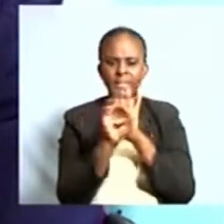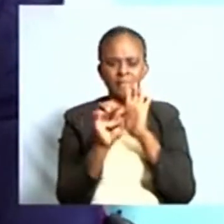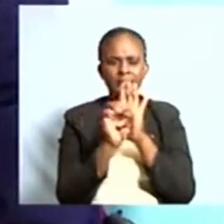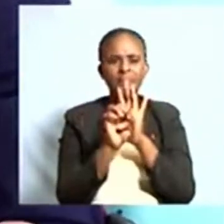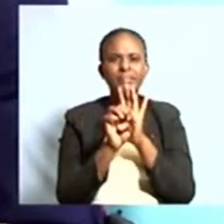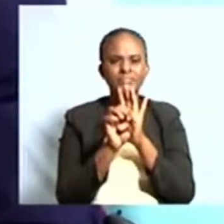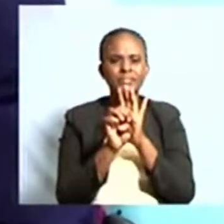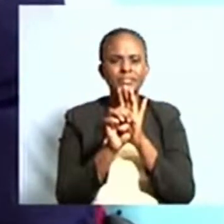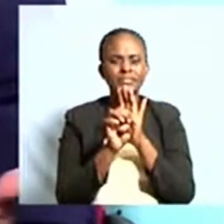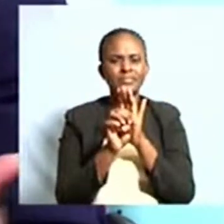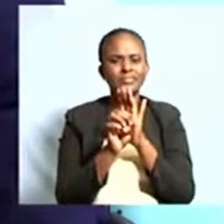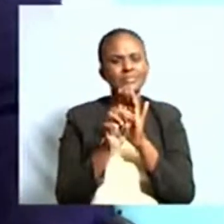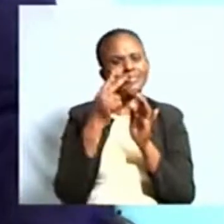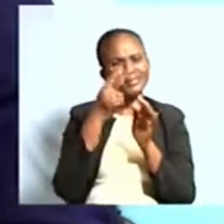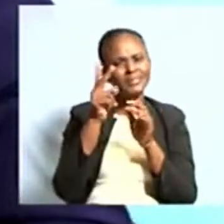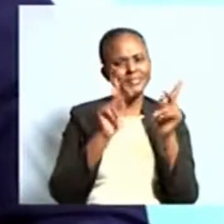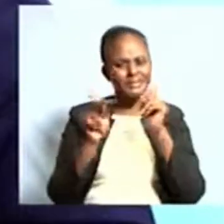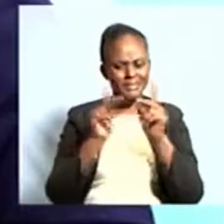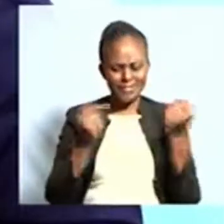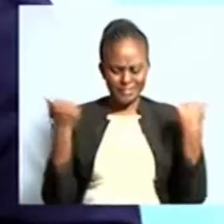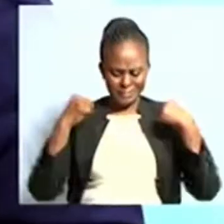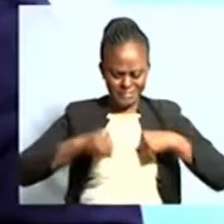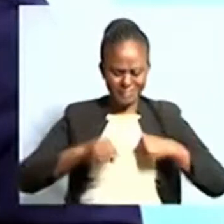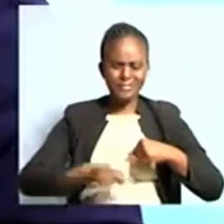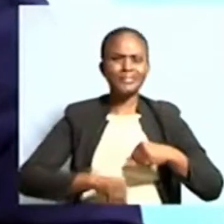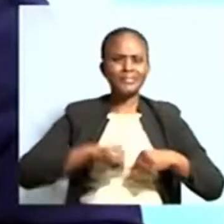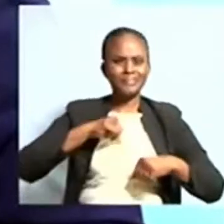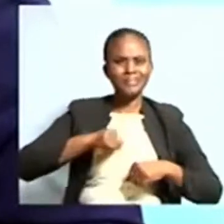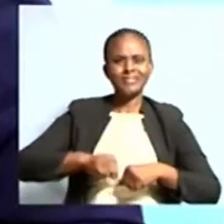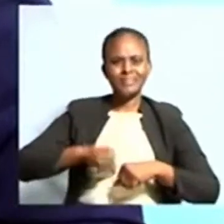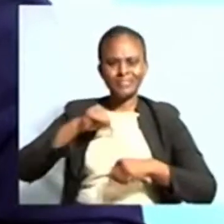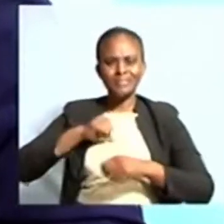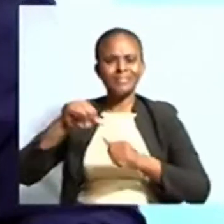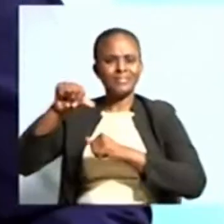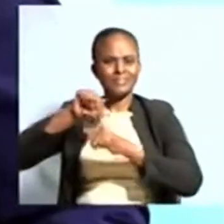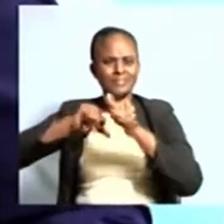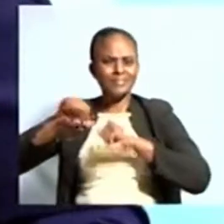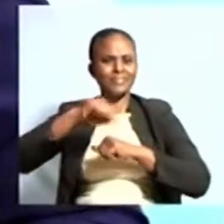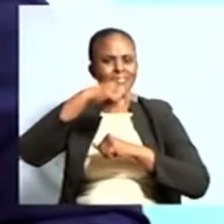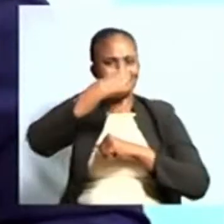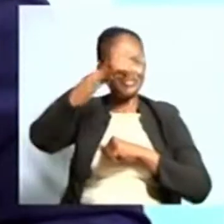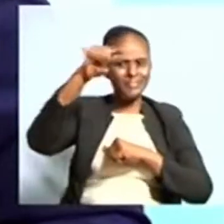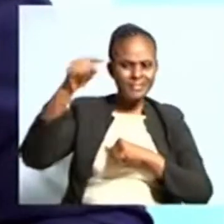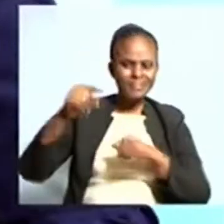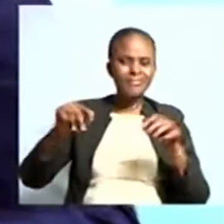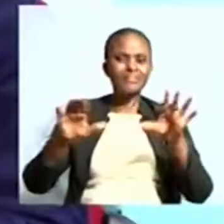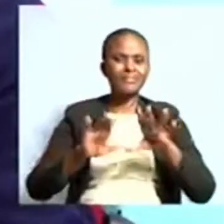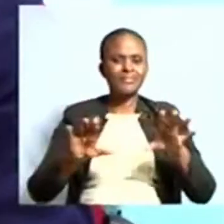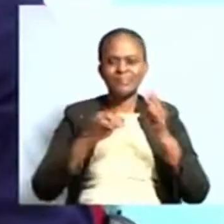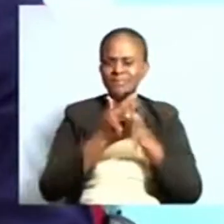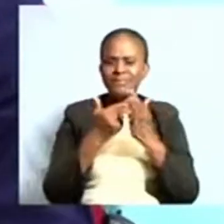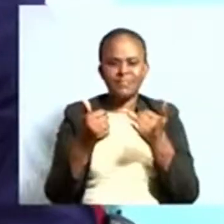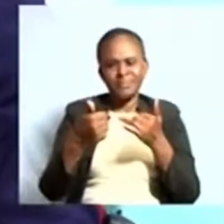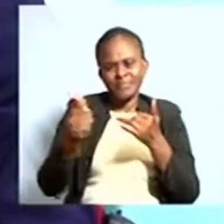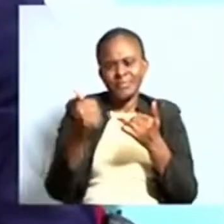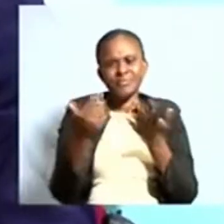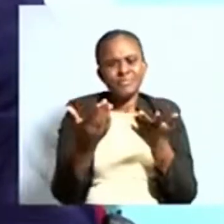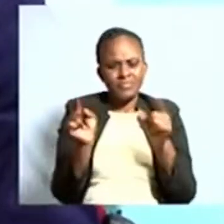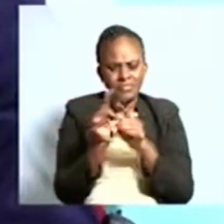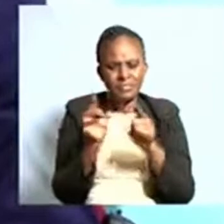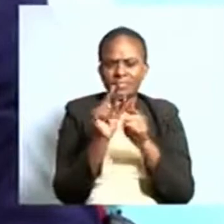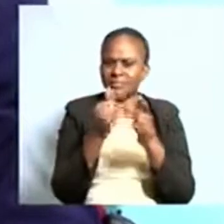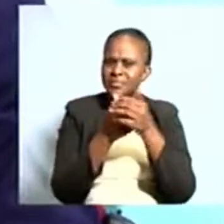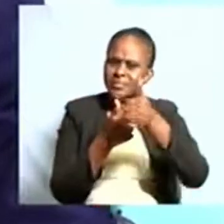and then we see people proudly and wearing them and around, and they are on our market. So how first do they come in, and how do